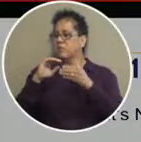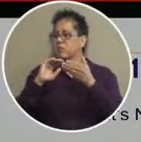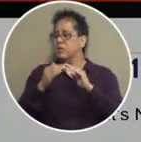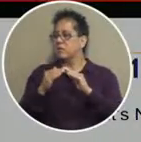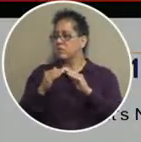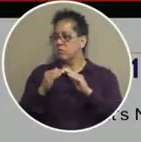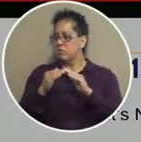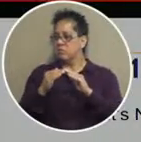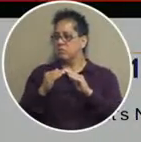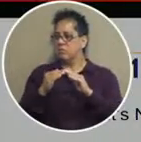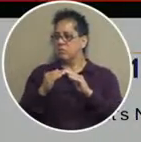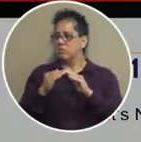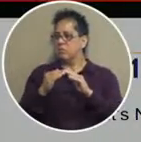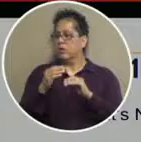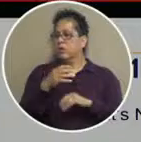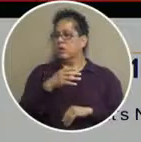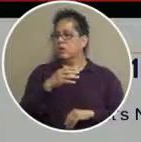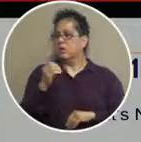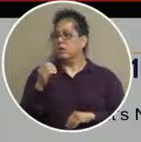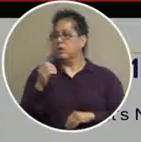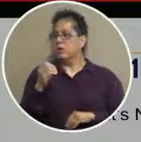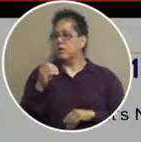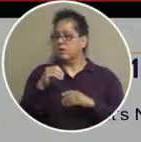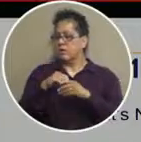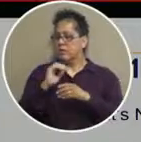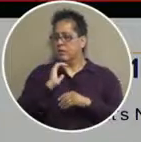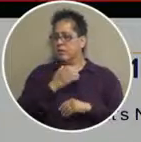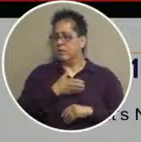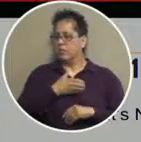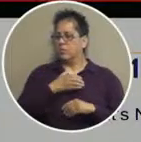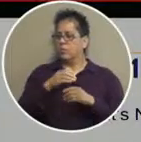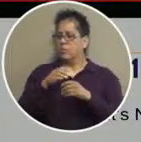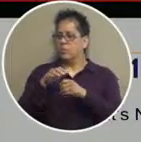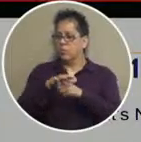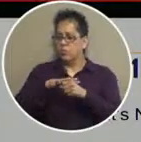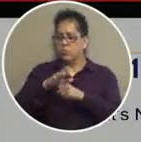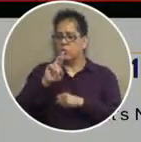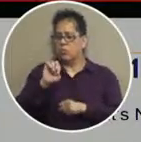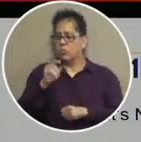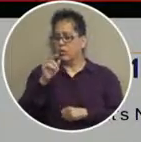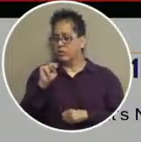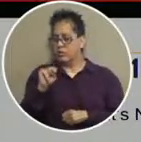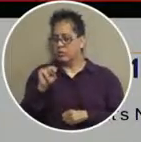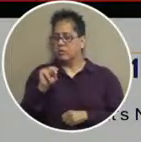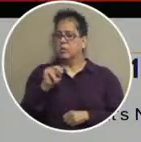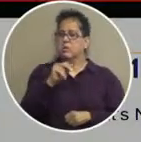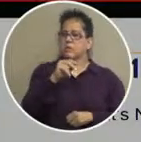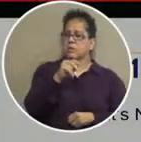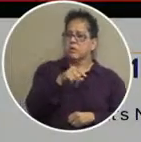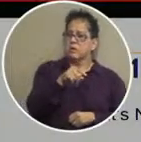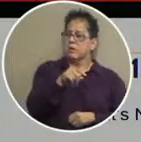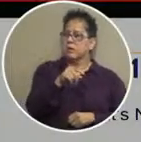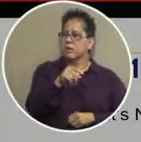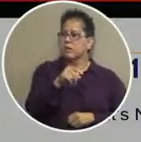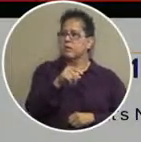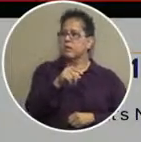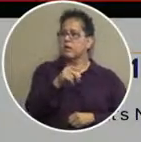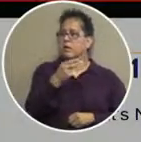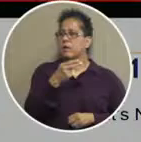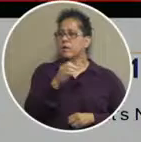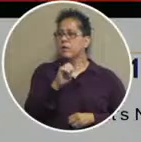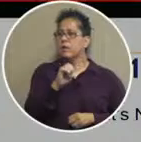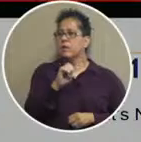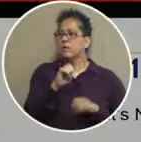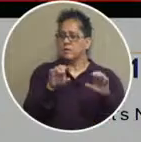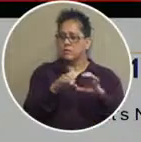those people that are very talented here in our region. He actually grew up in Juarez. He's a Juarezeño, and